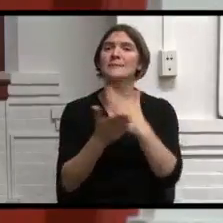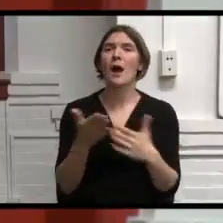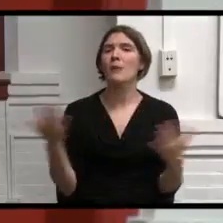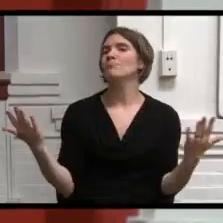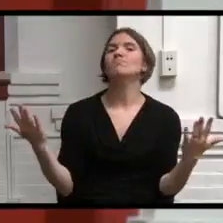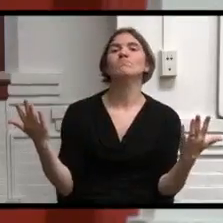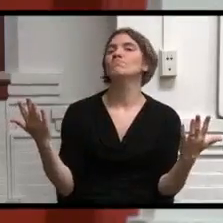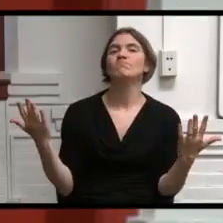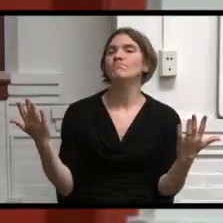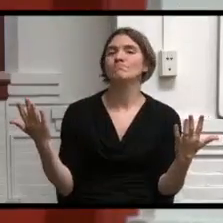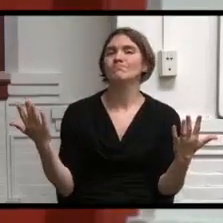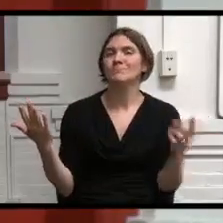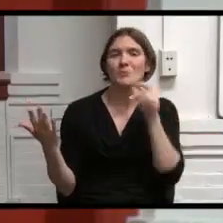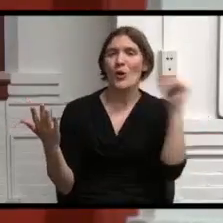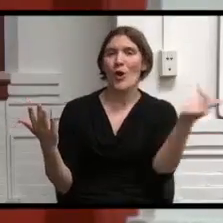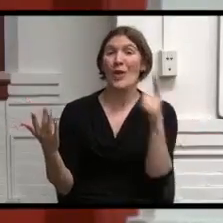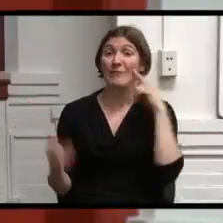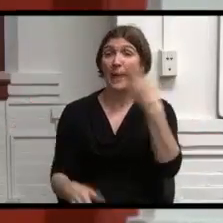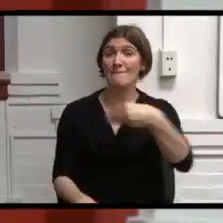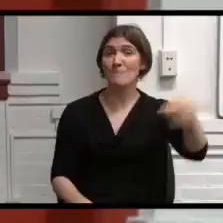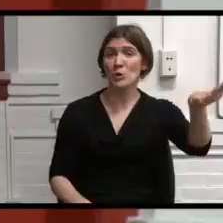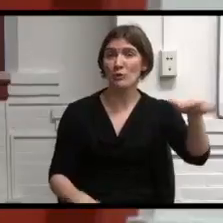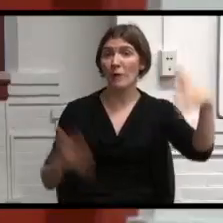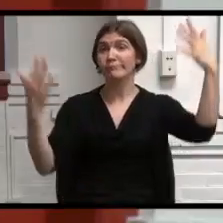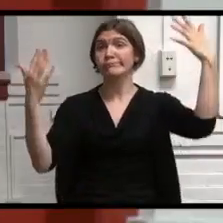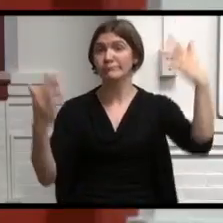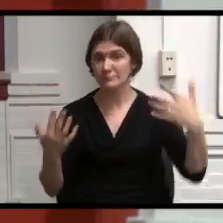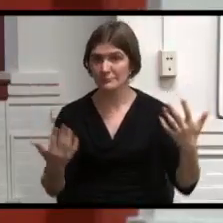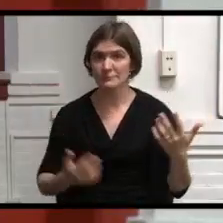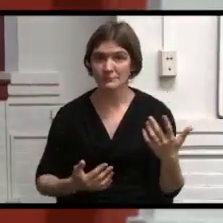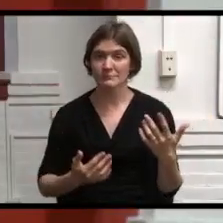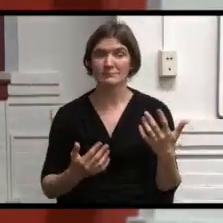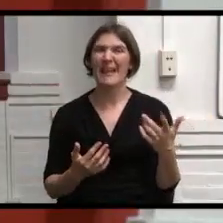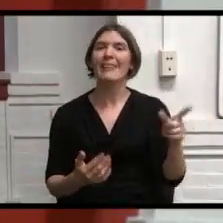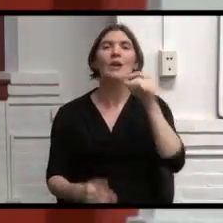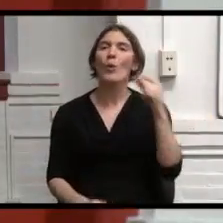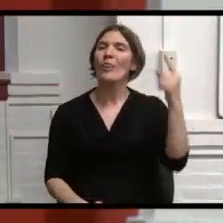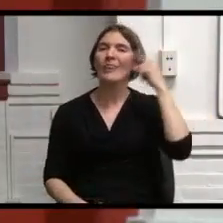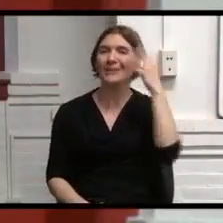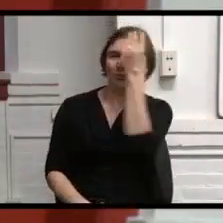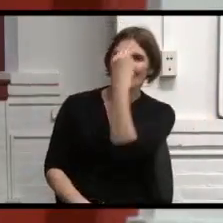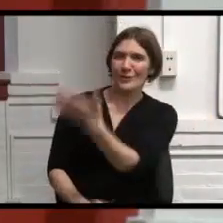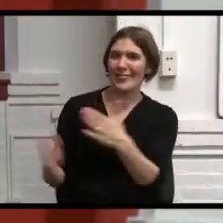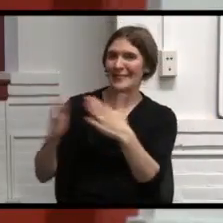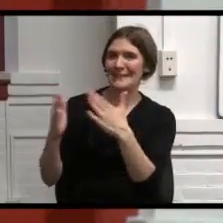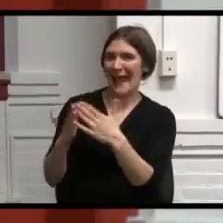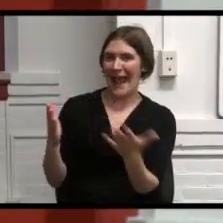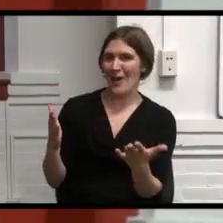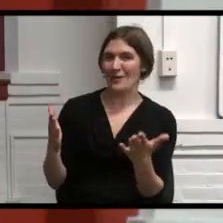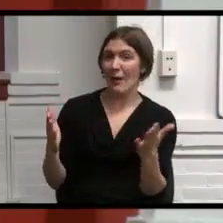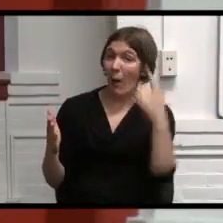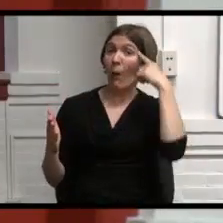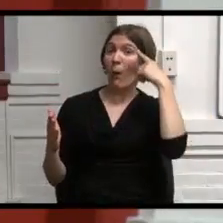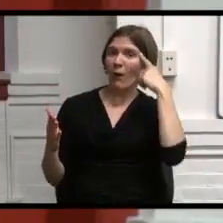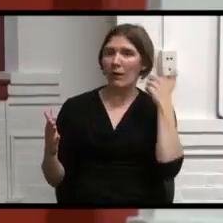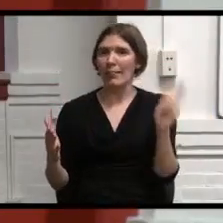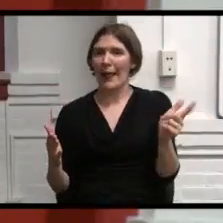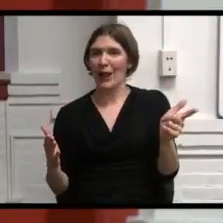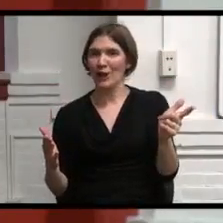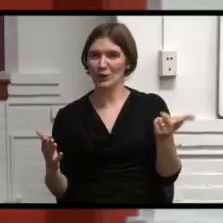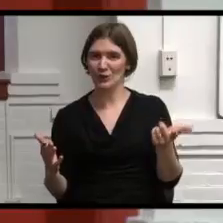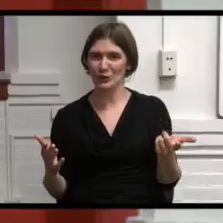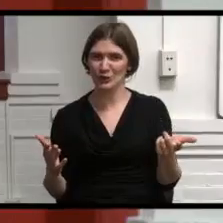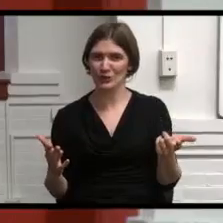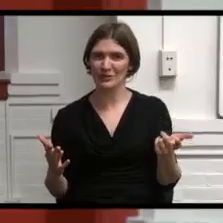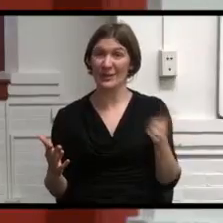don't. And if they move out of town themselves, the last thing they think of doing is getting in touch with us and telling us that their dog is